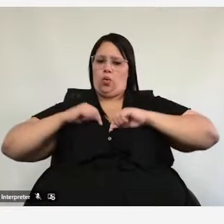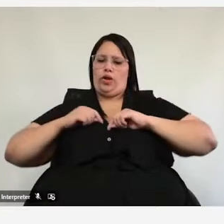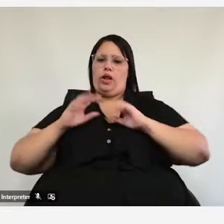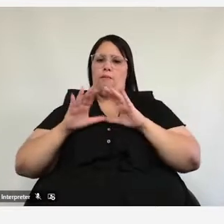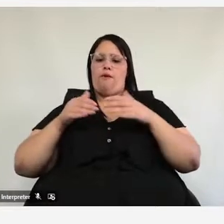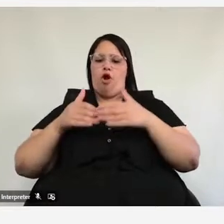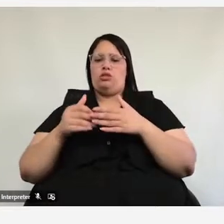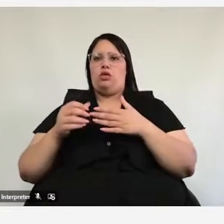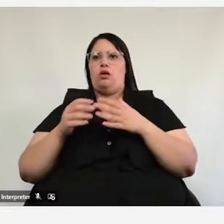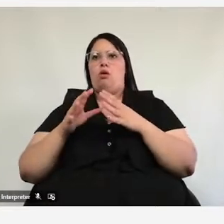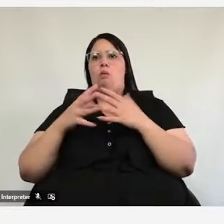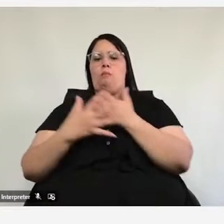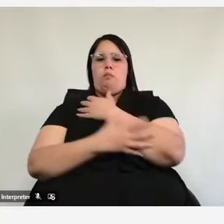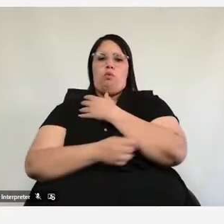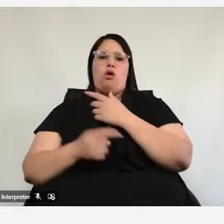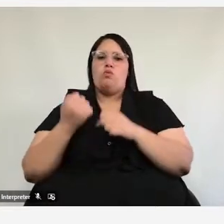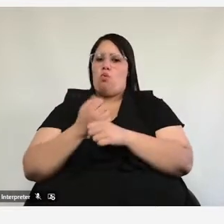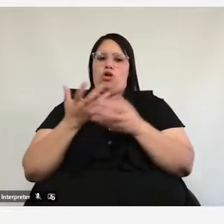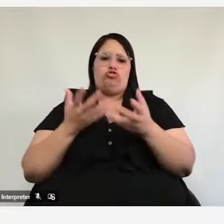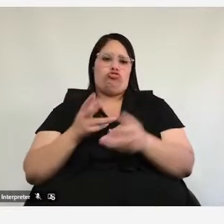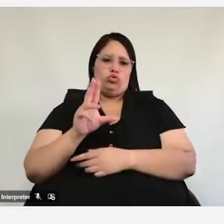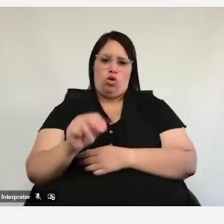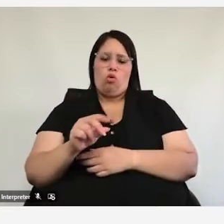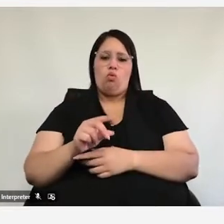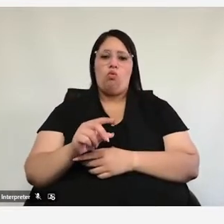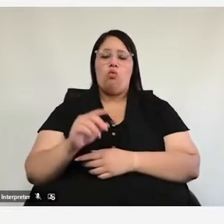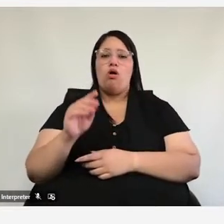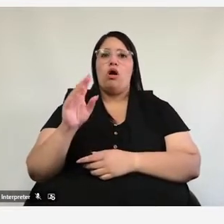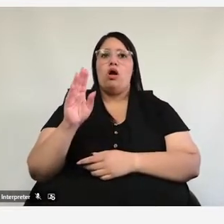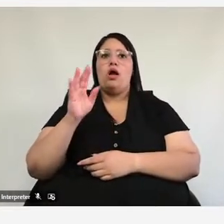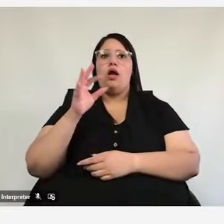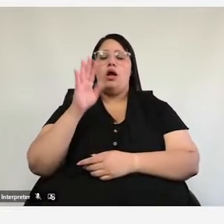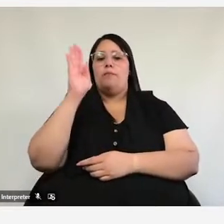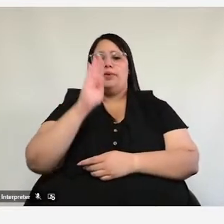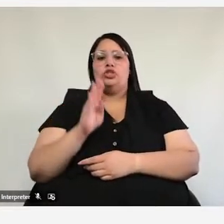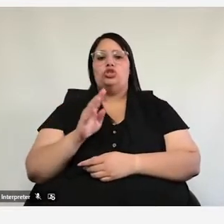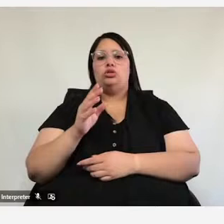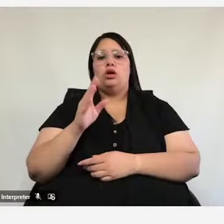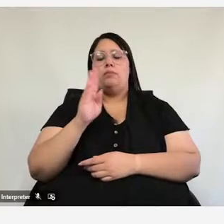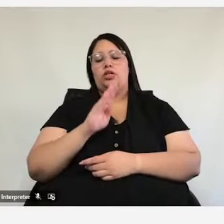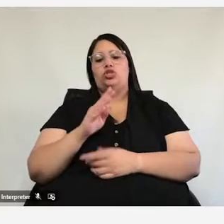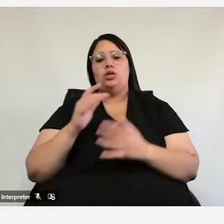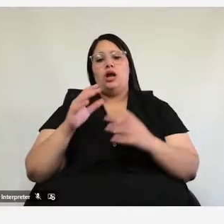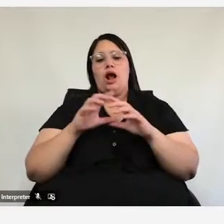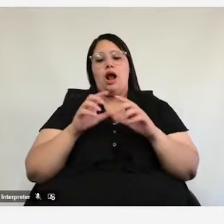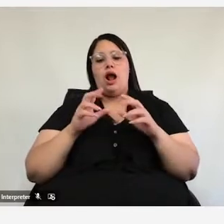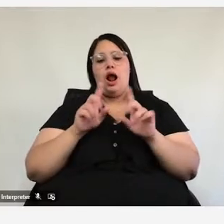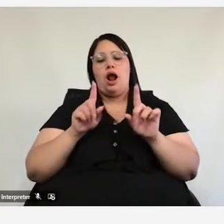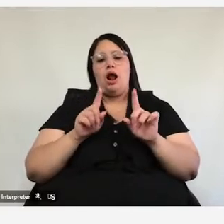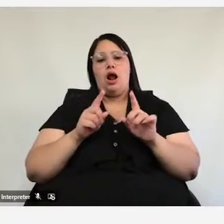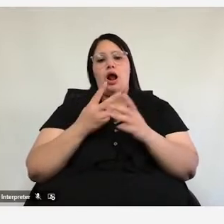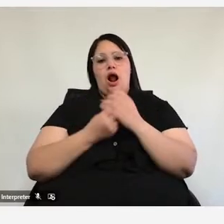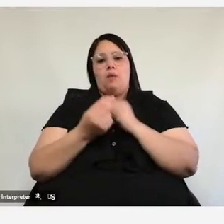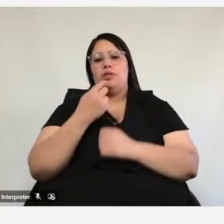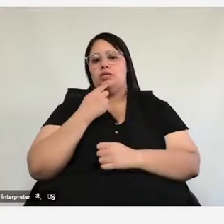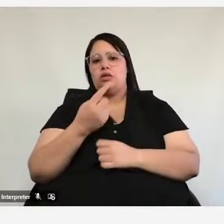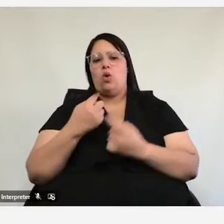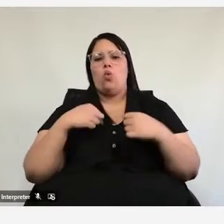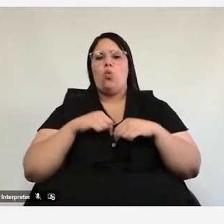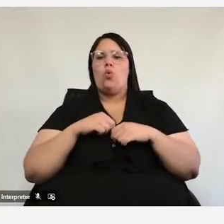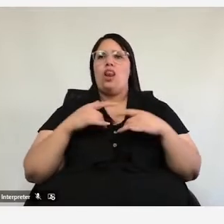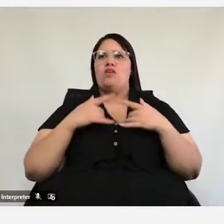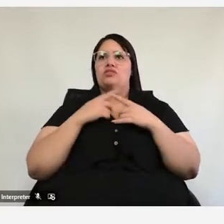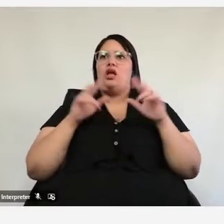poor. A British couple on the We Live in Cape Town page shares what they call the Cape Town price